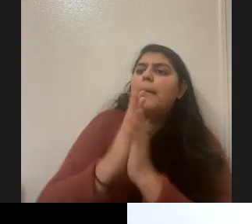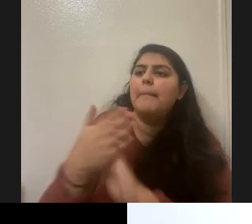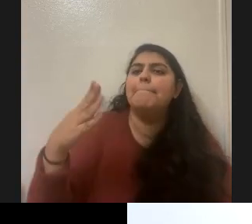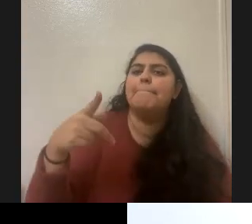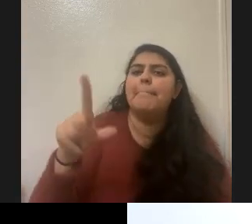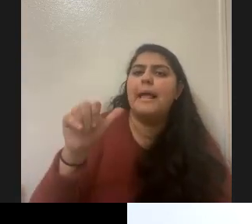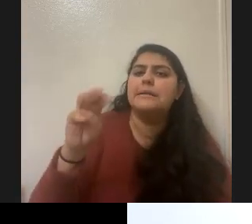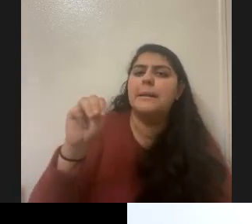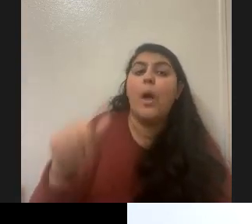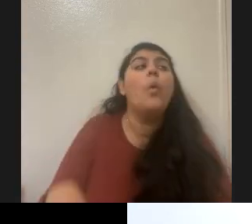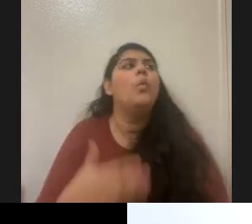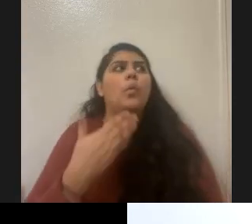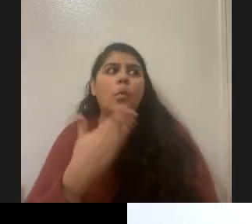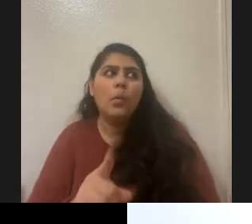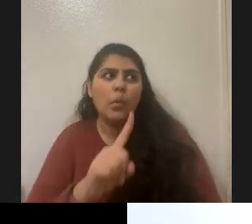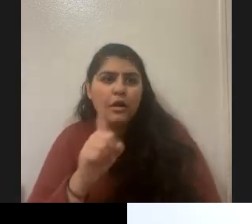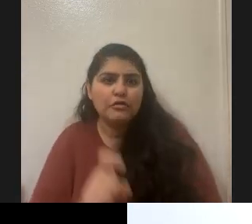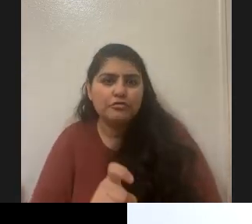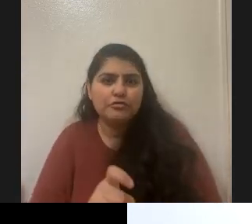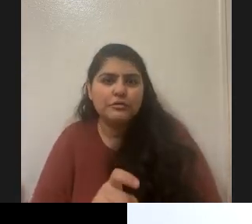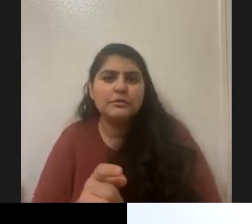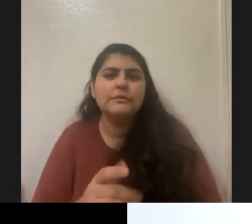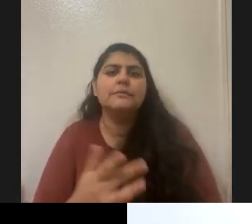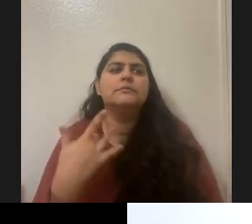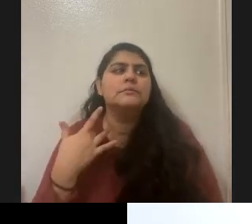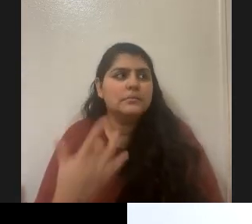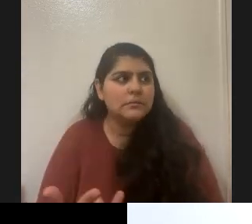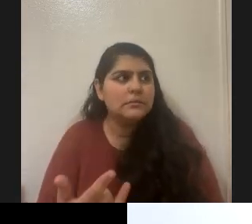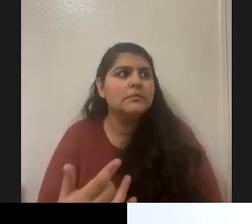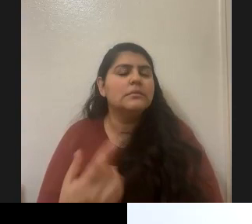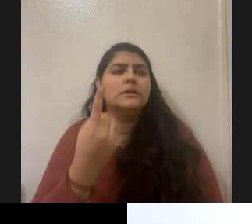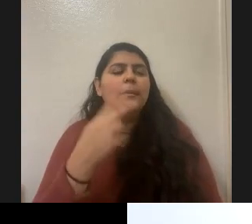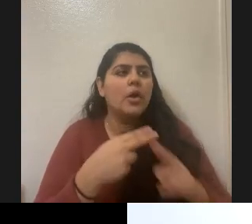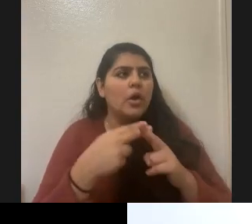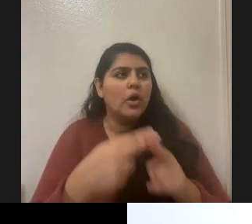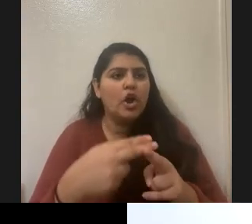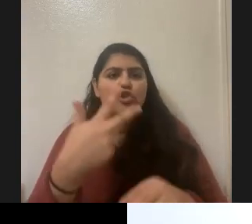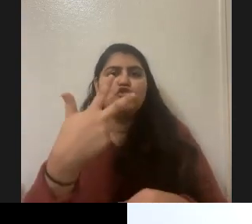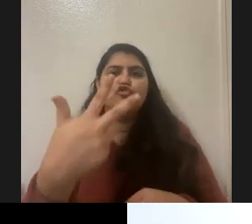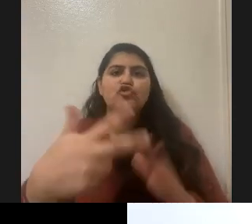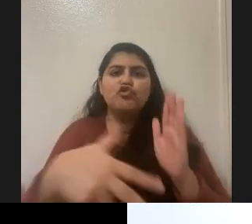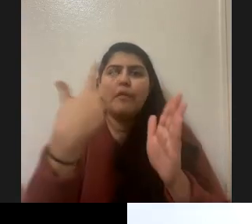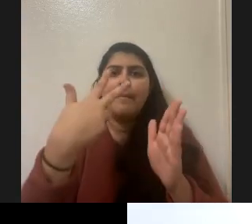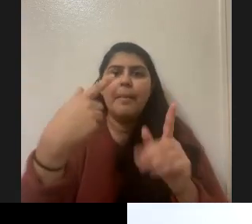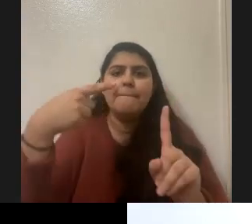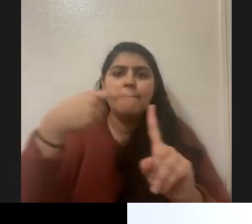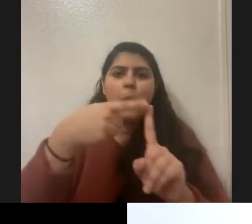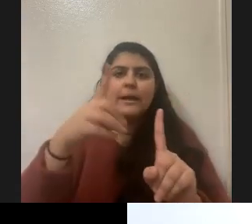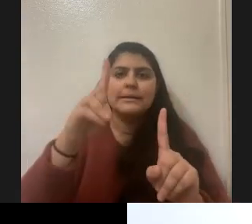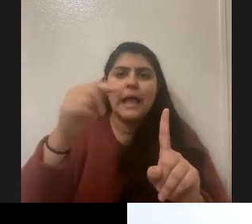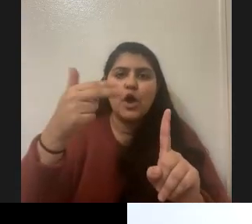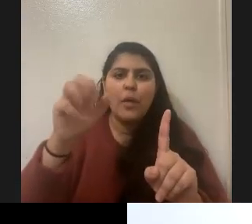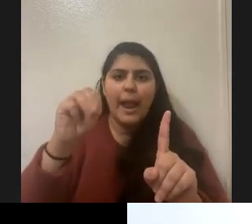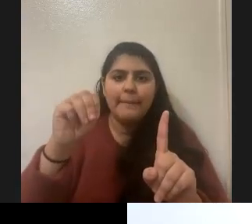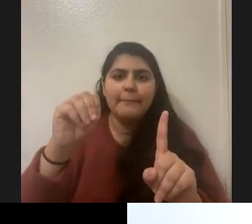Ooh, that's a really good question. Typically, there's something called a triple point diagram where it will show you